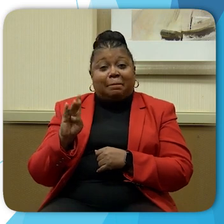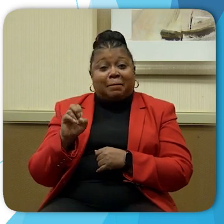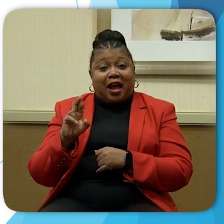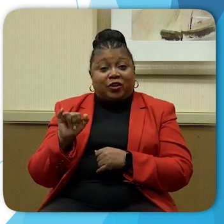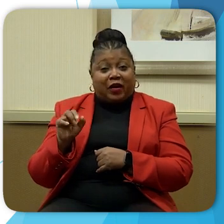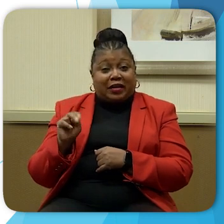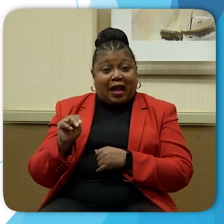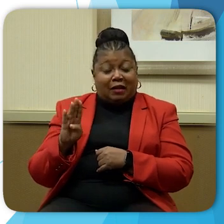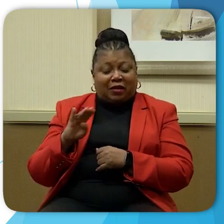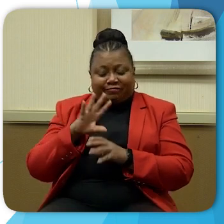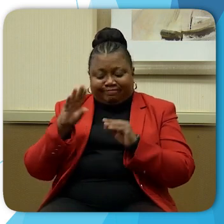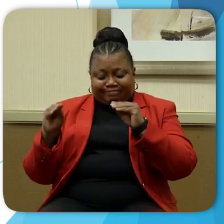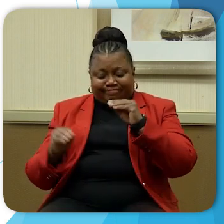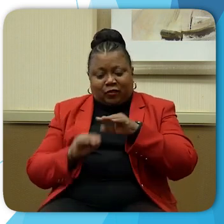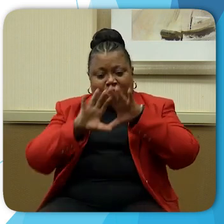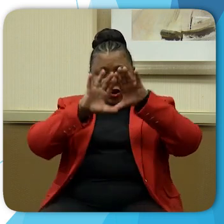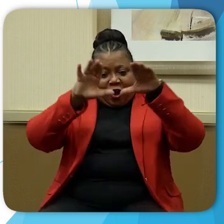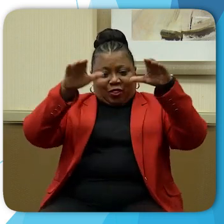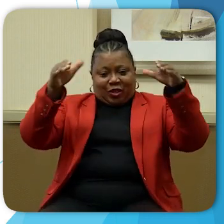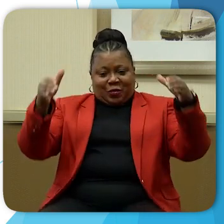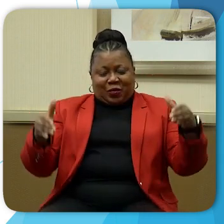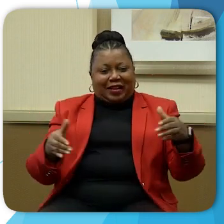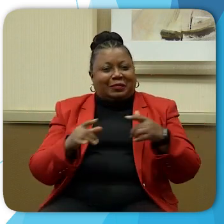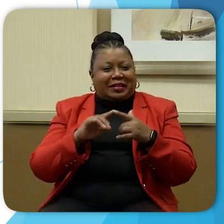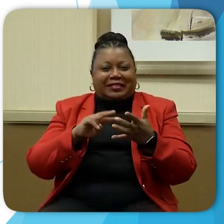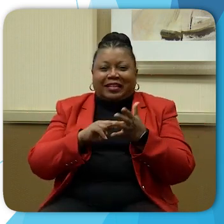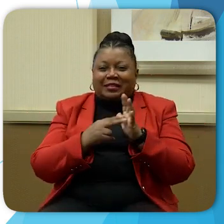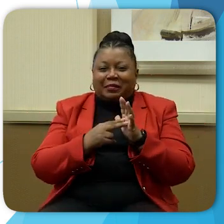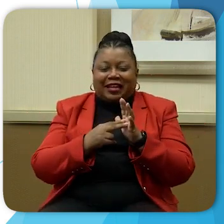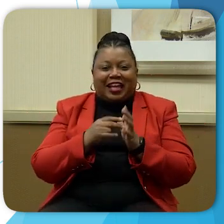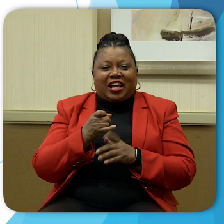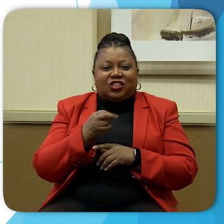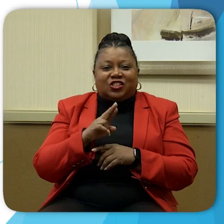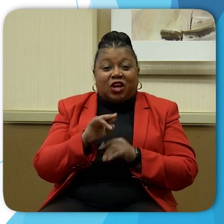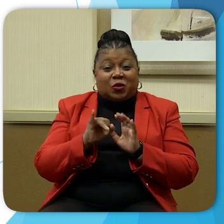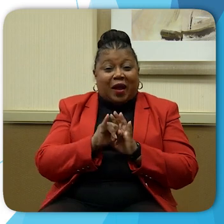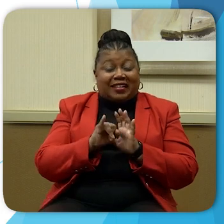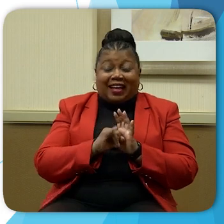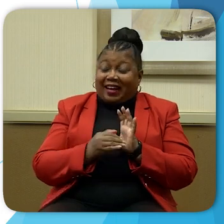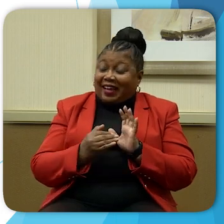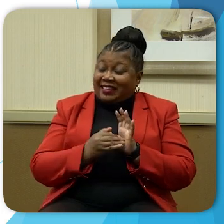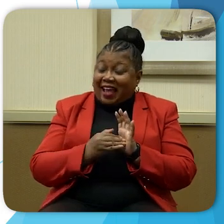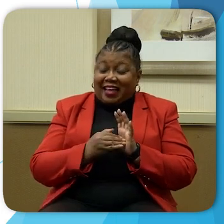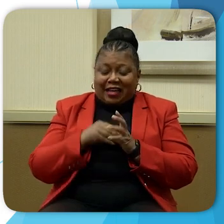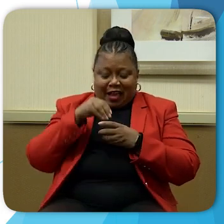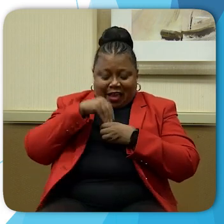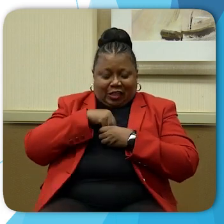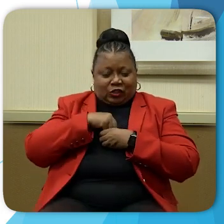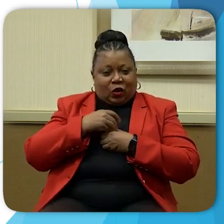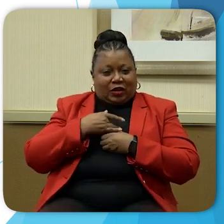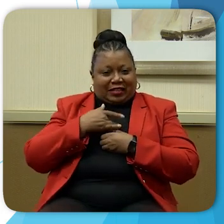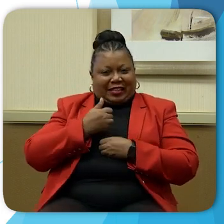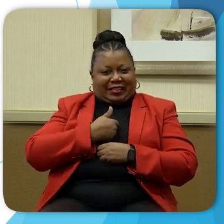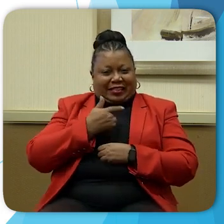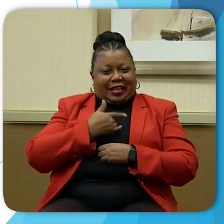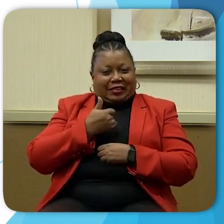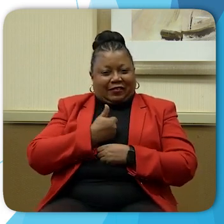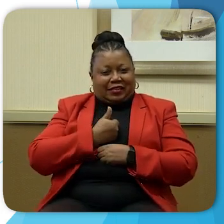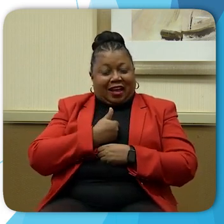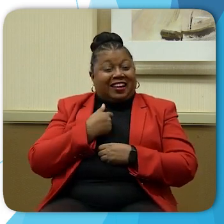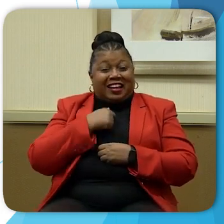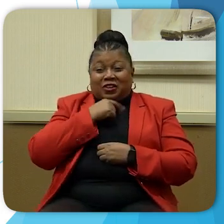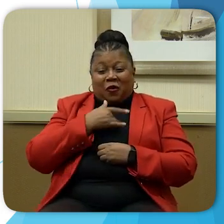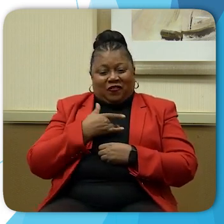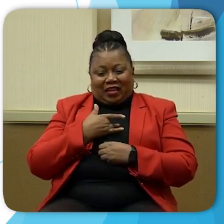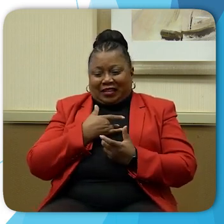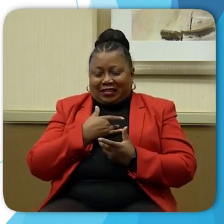can fall under the trans umbrella, but it just means a gender identity. So again, an internal felt sense of self where a person